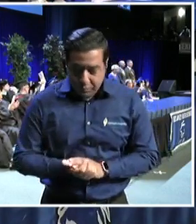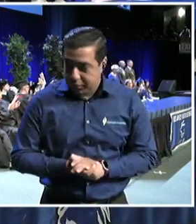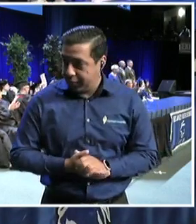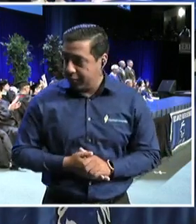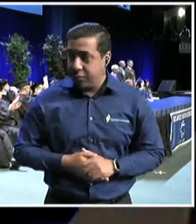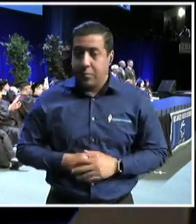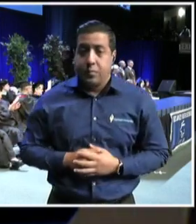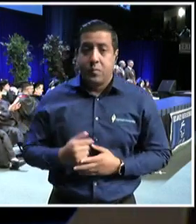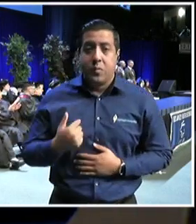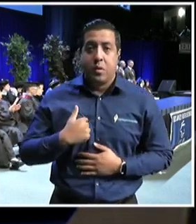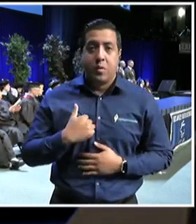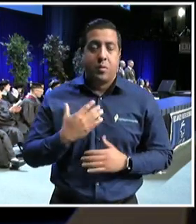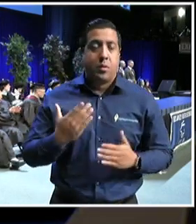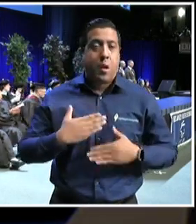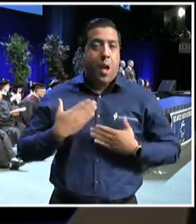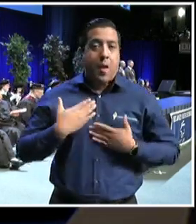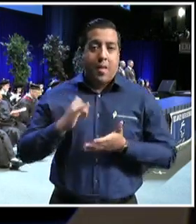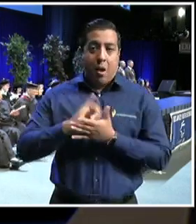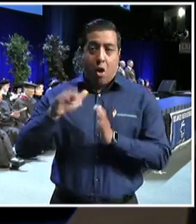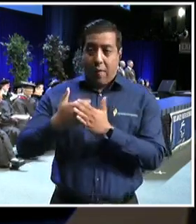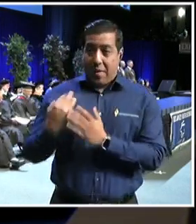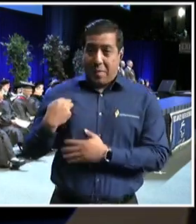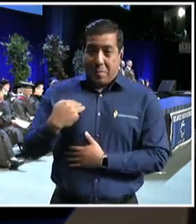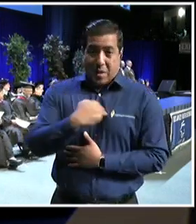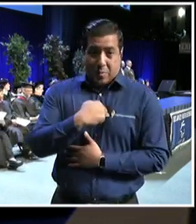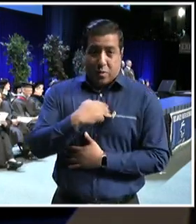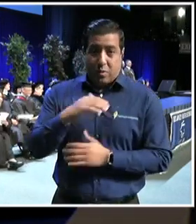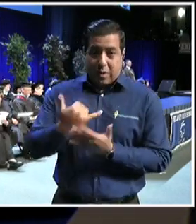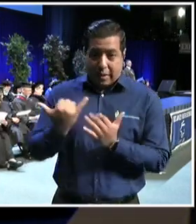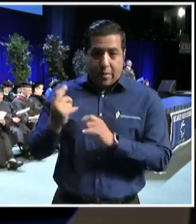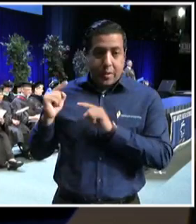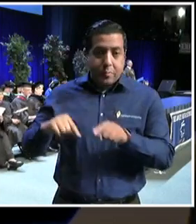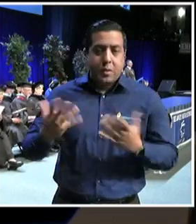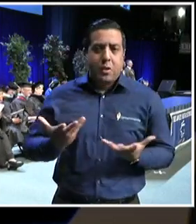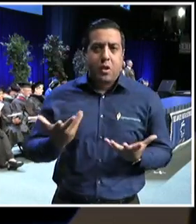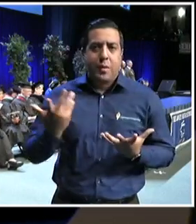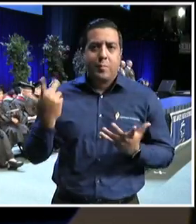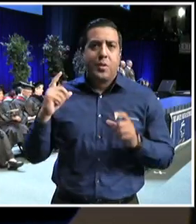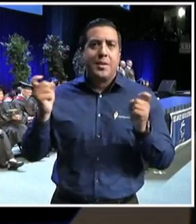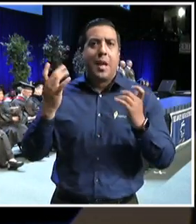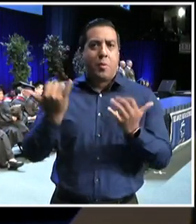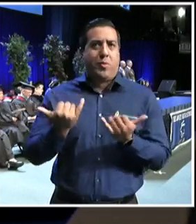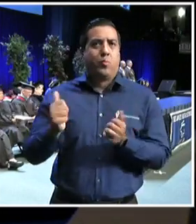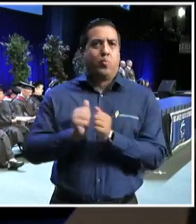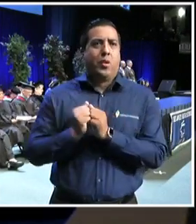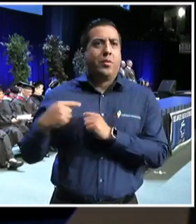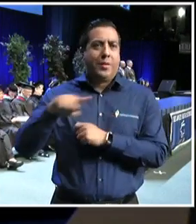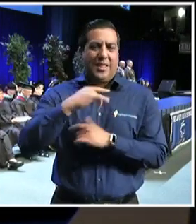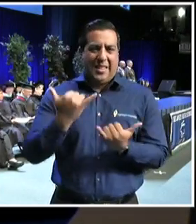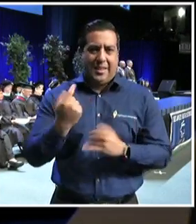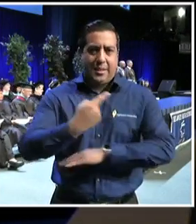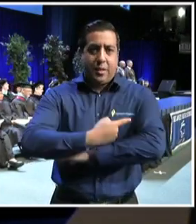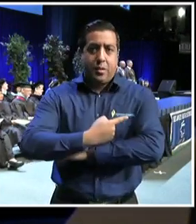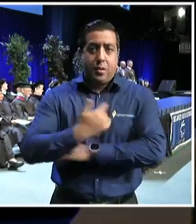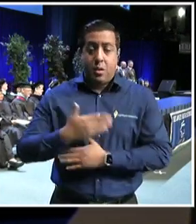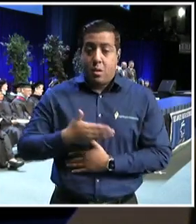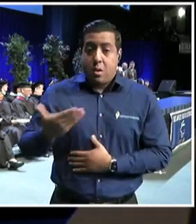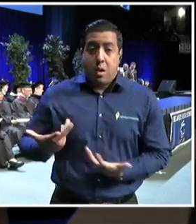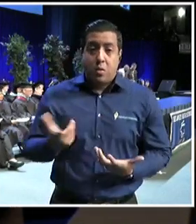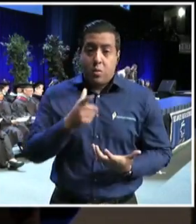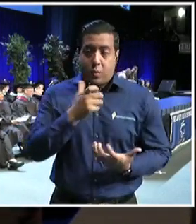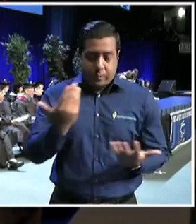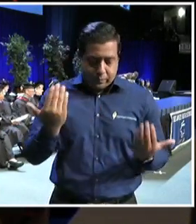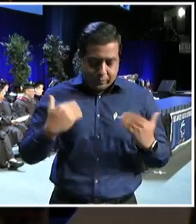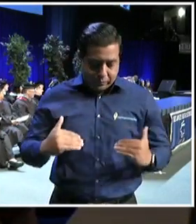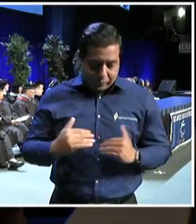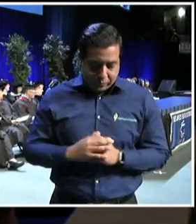We are so glad that members of our namesake family can be here celebrating with us today. Next, we have